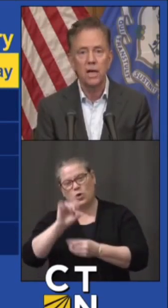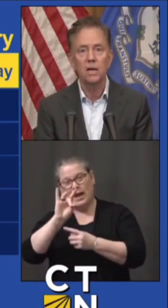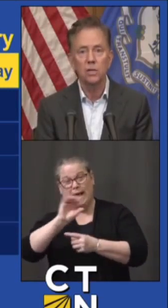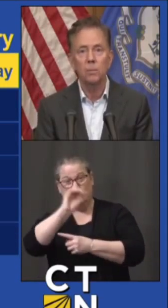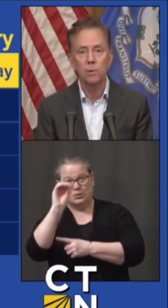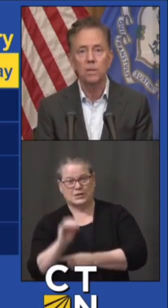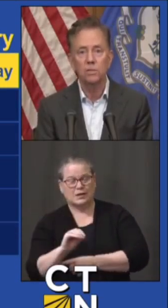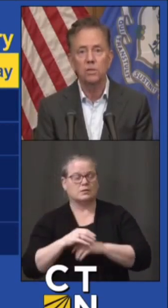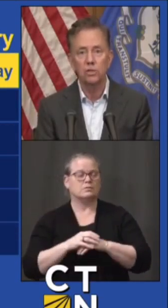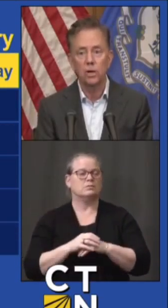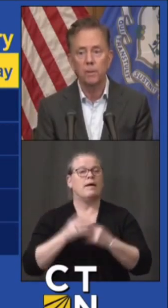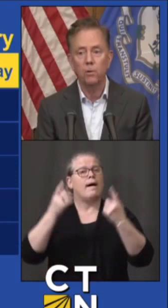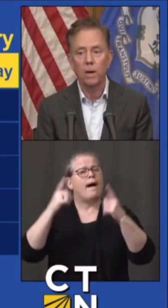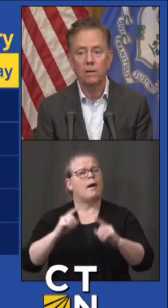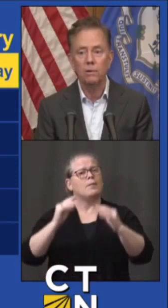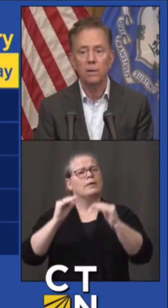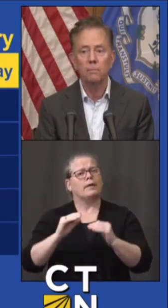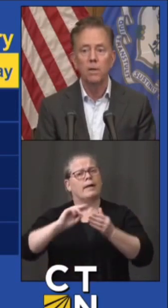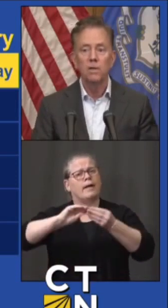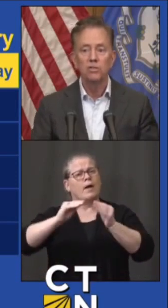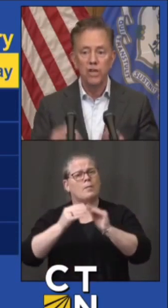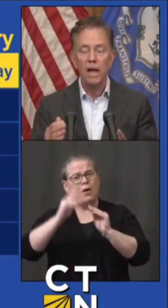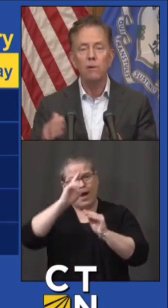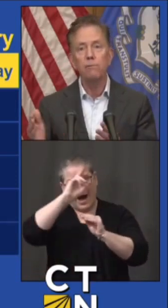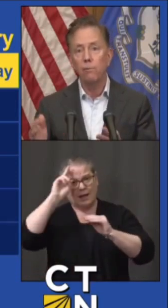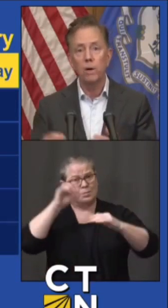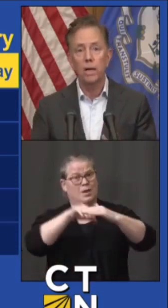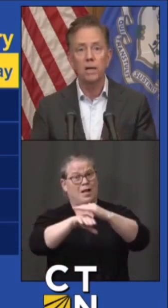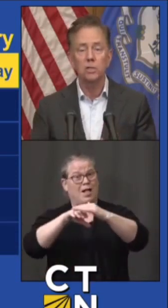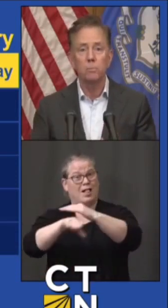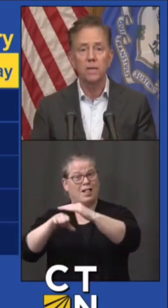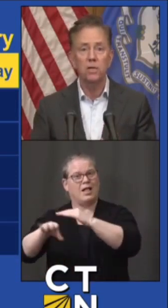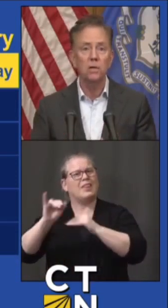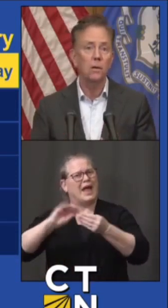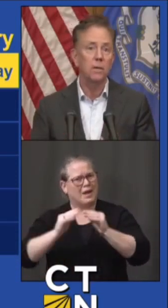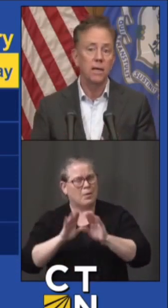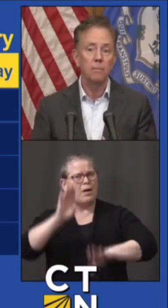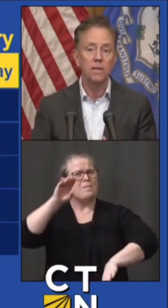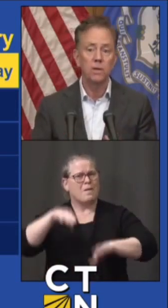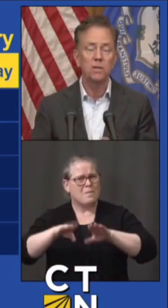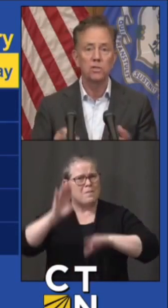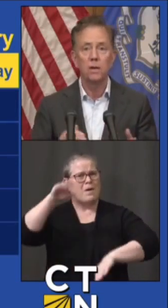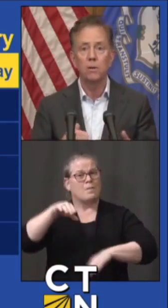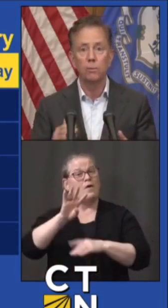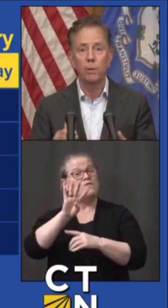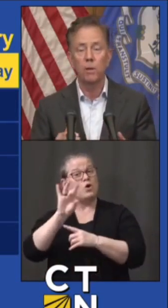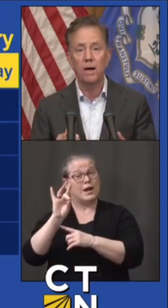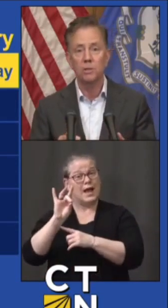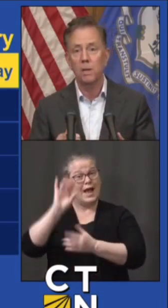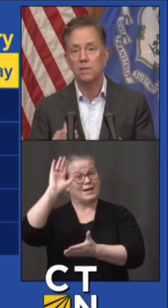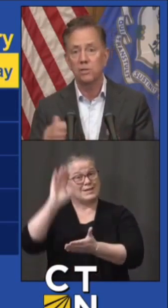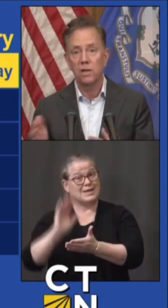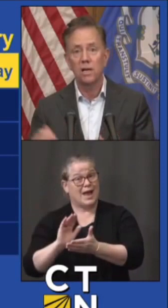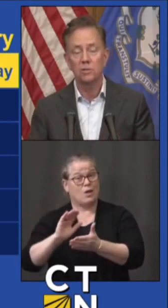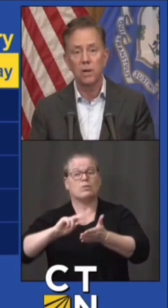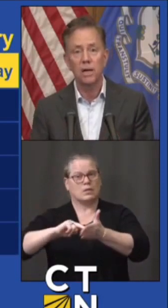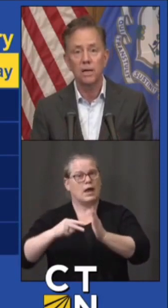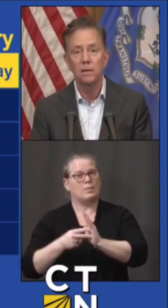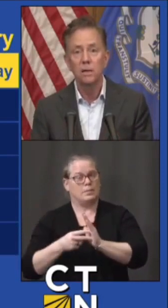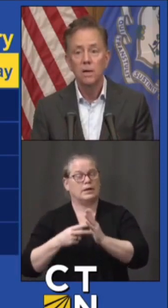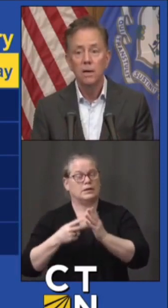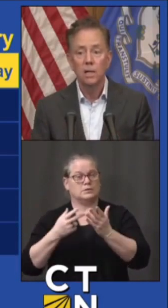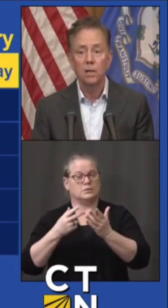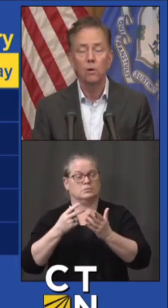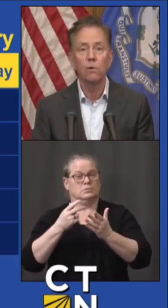Hospitalizations, again, a number that's jumping around. Down 48 is a big deal. I mean, that means we have the same number of people hospitalized today as we